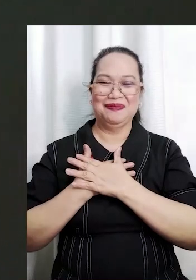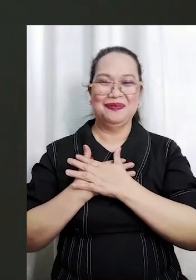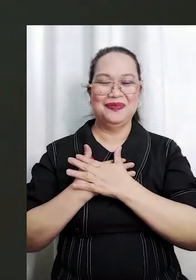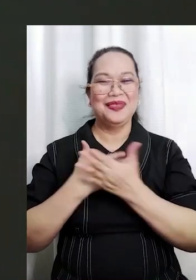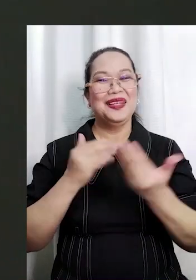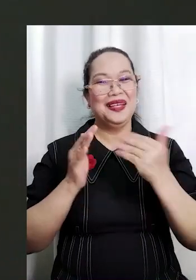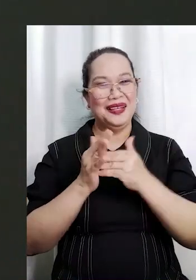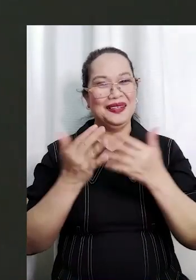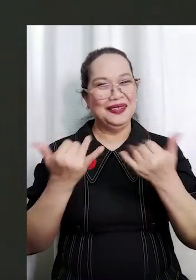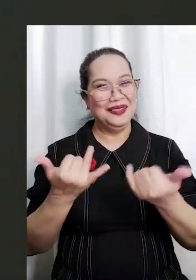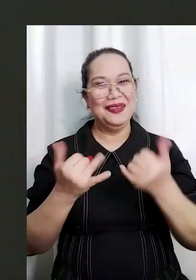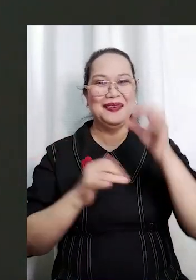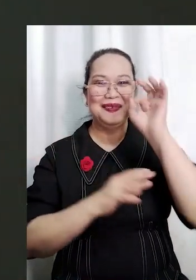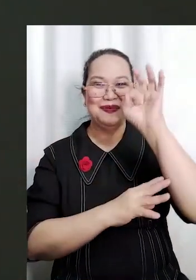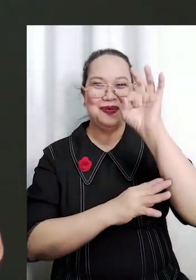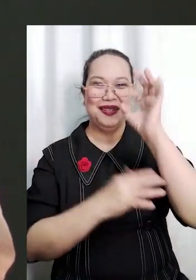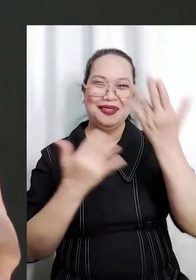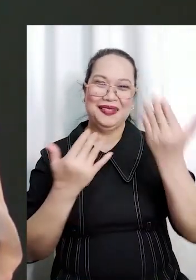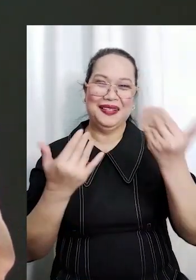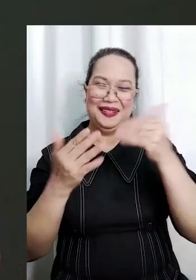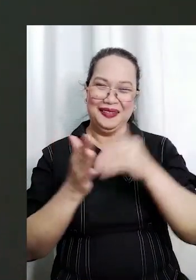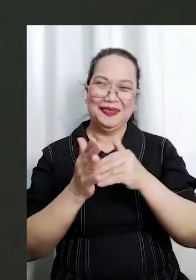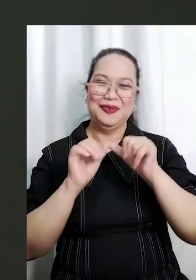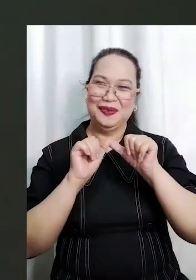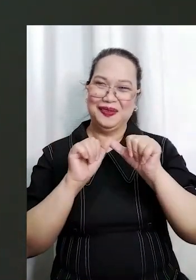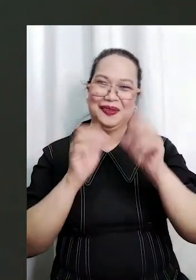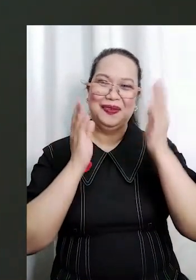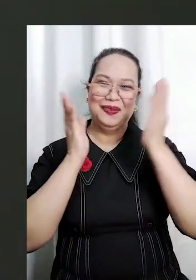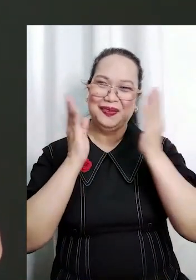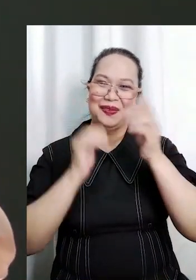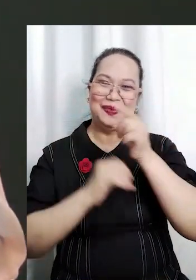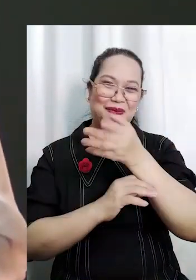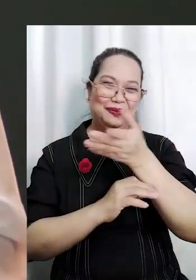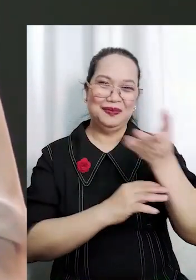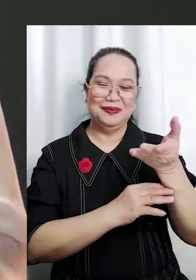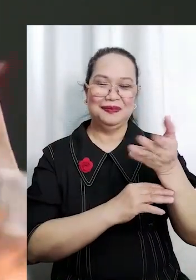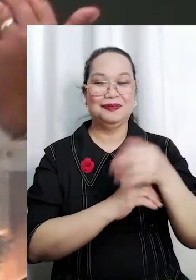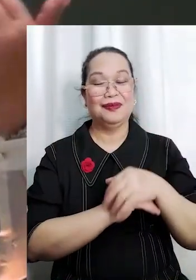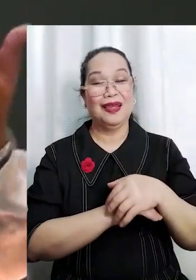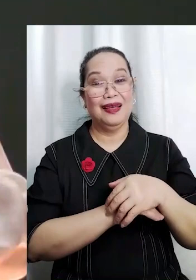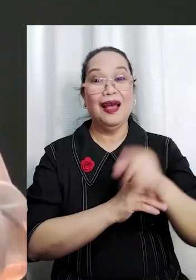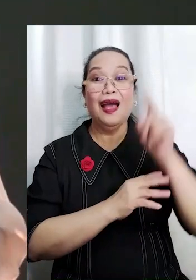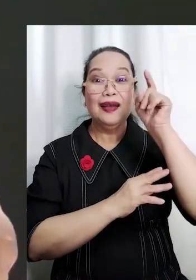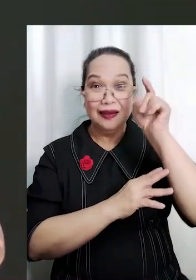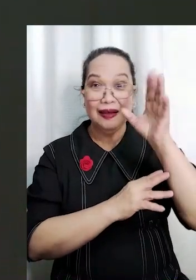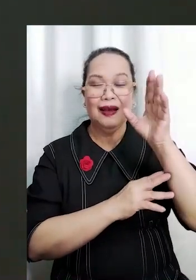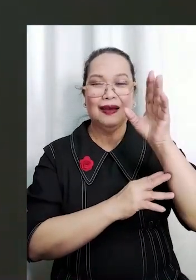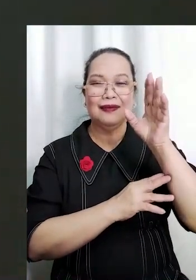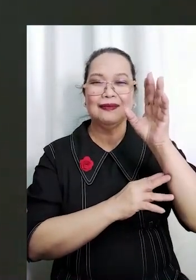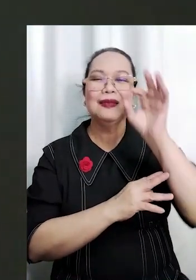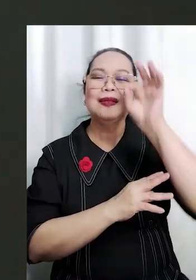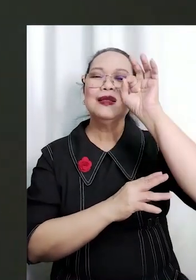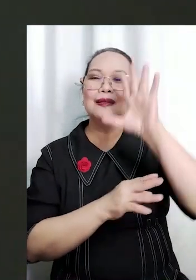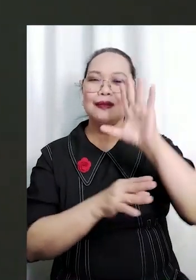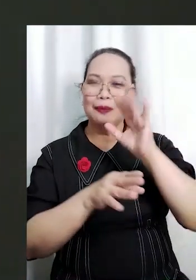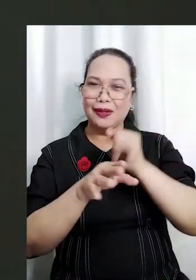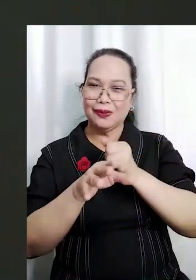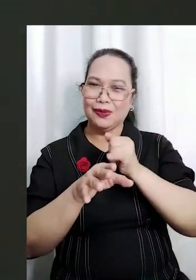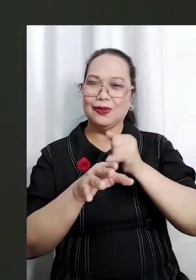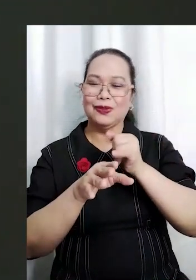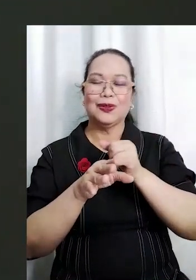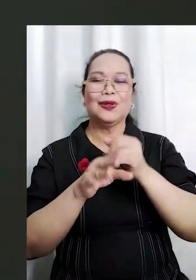At ito na naman po ako sa inyo, nakakapaglingkod ng patuloy. So God was my strength in the